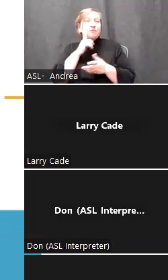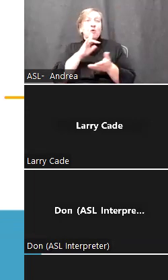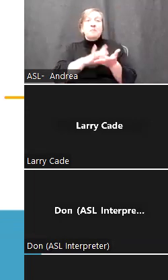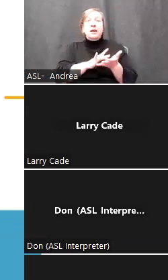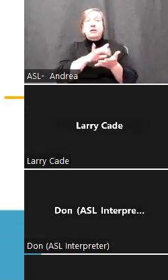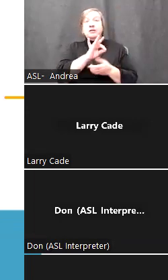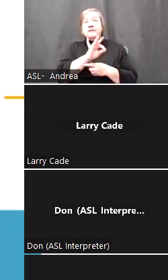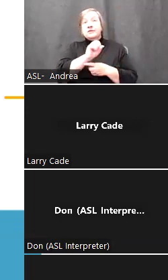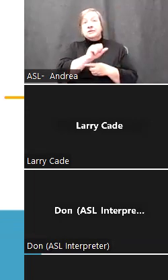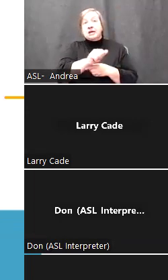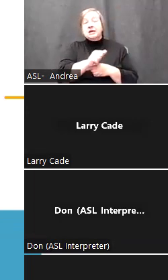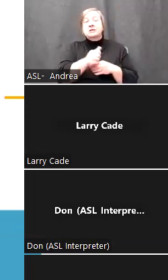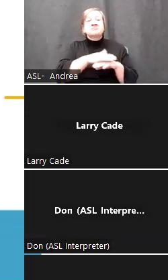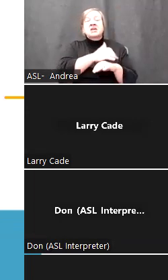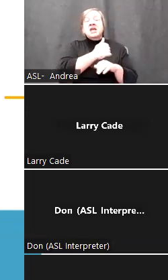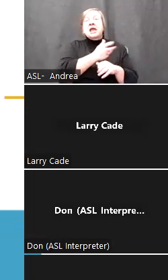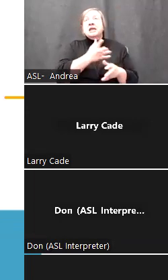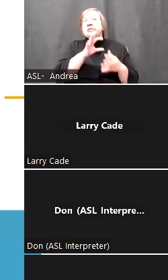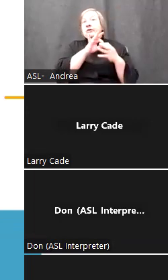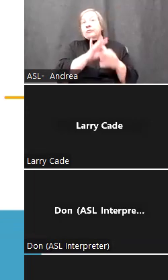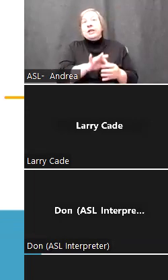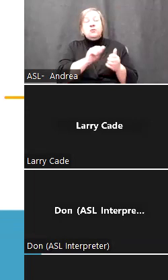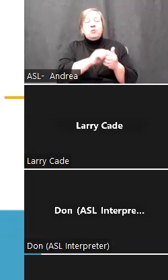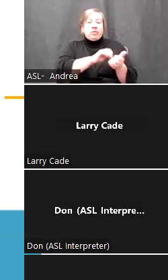covers anything you can think of related to